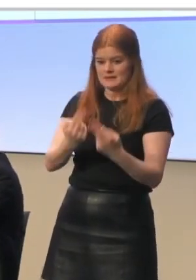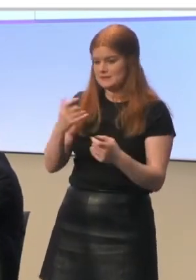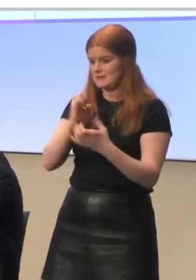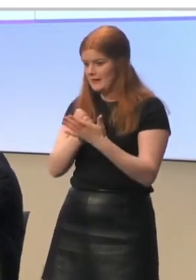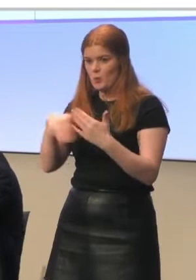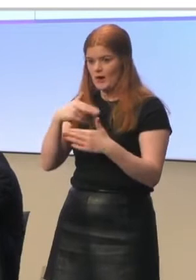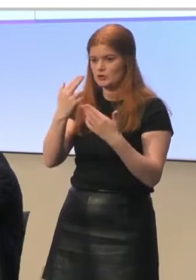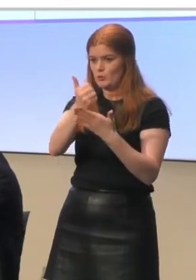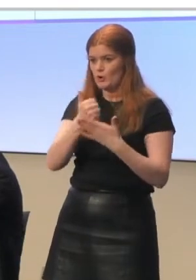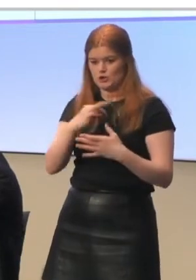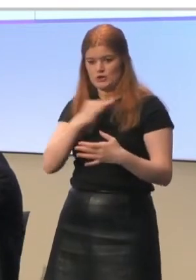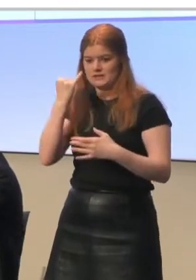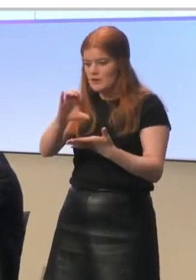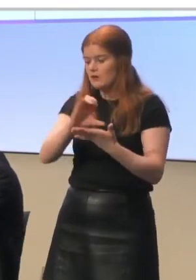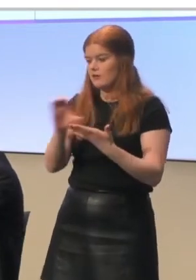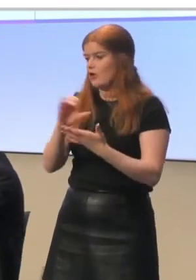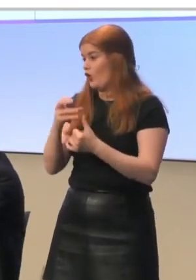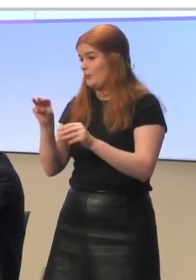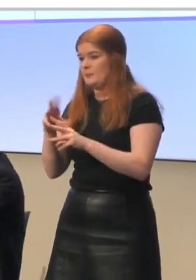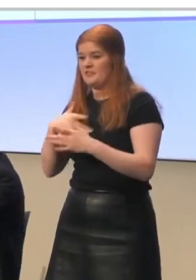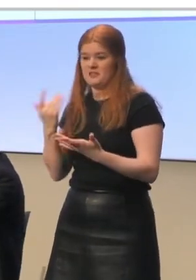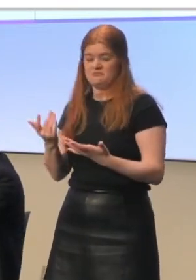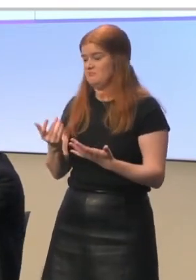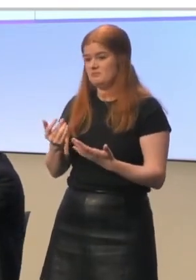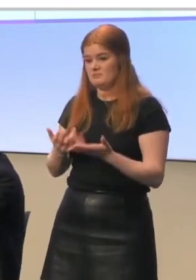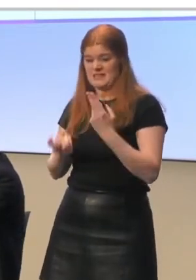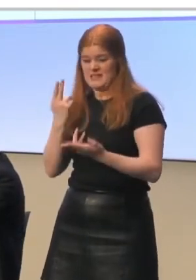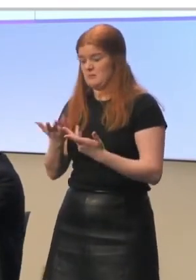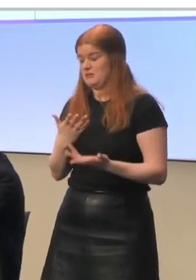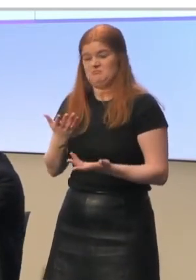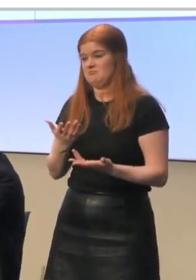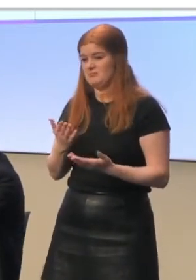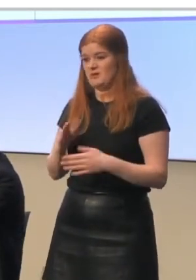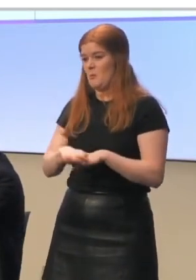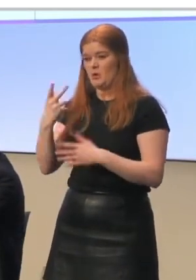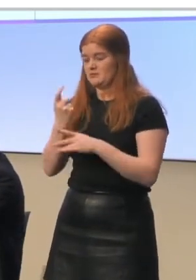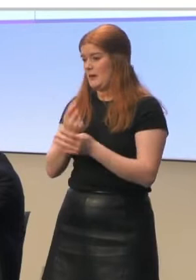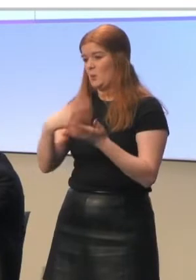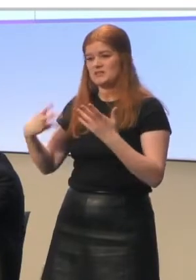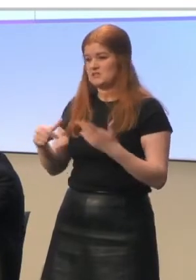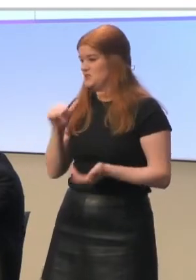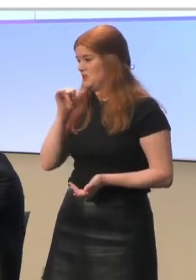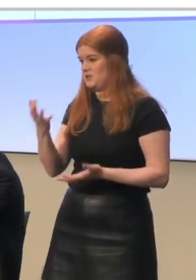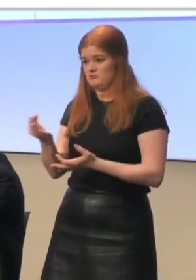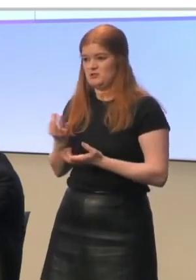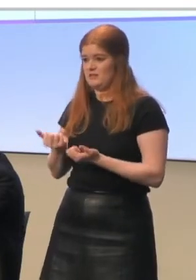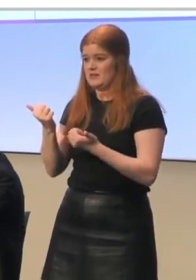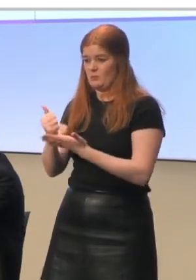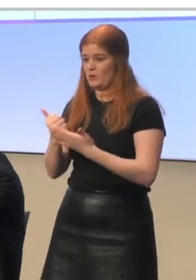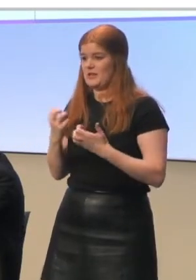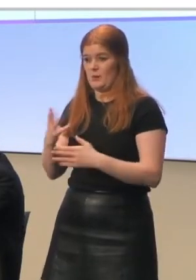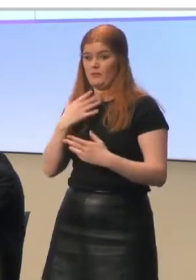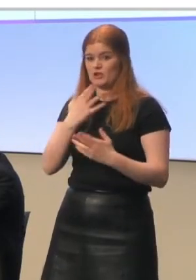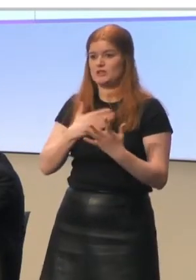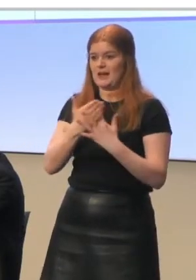support might be helpful, and others who felt, more assessment would be just more time wasted not getting supports and instead getting